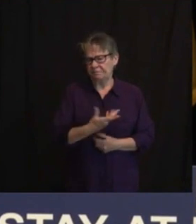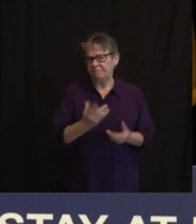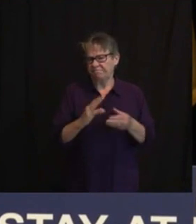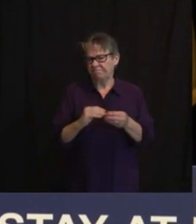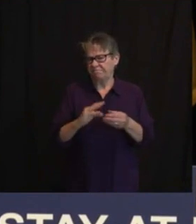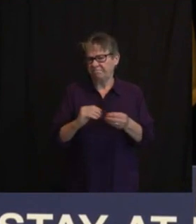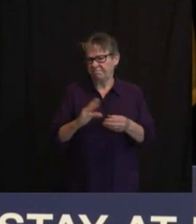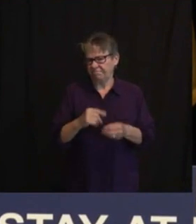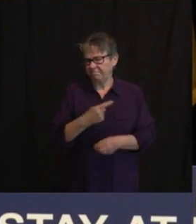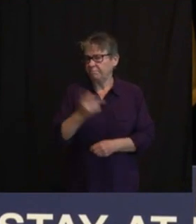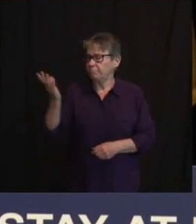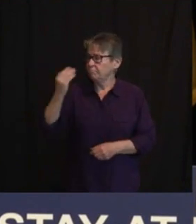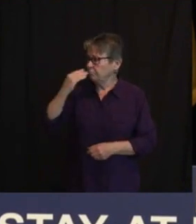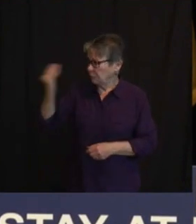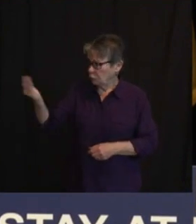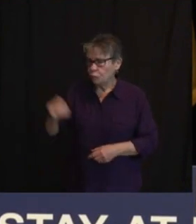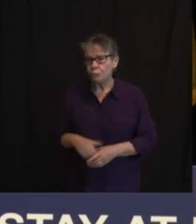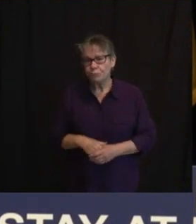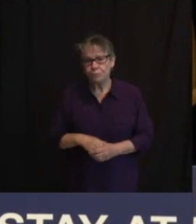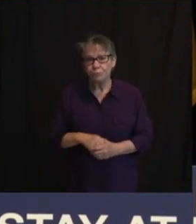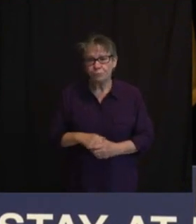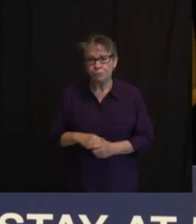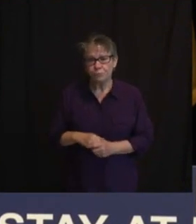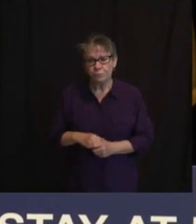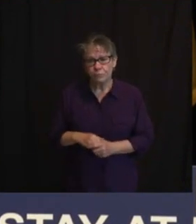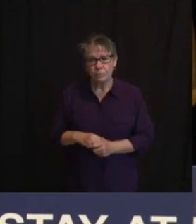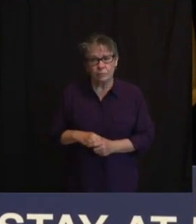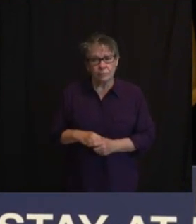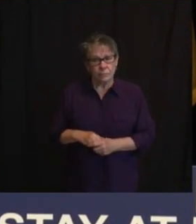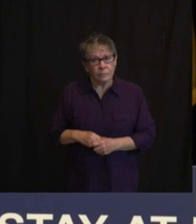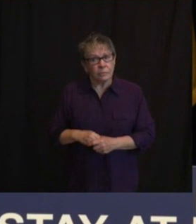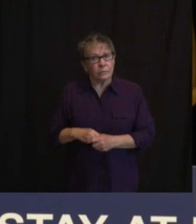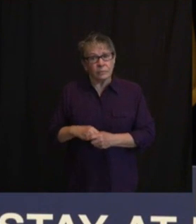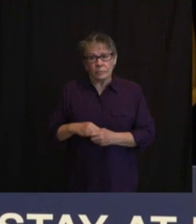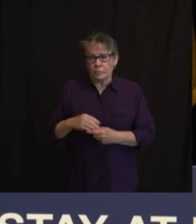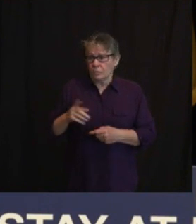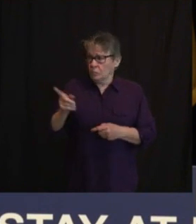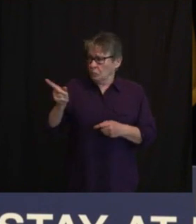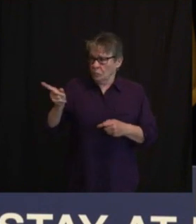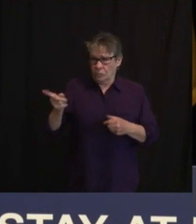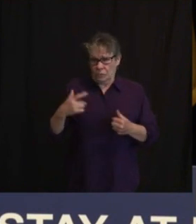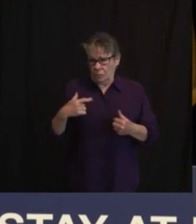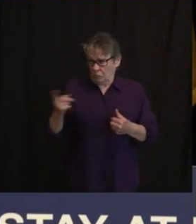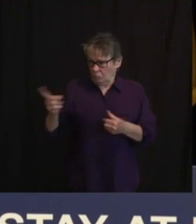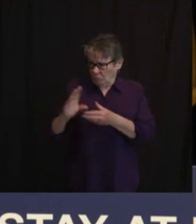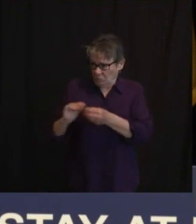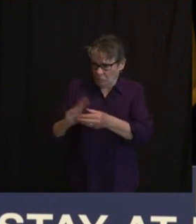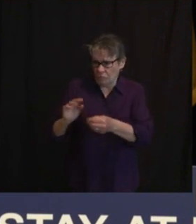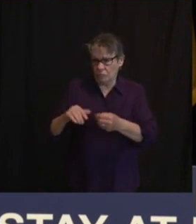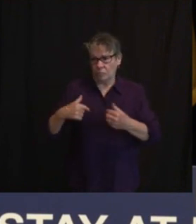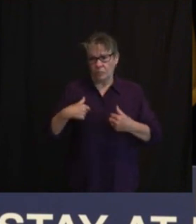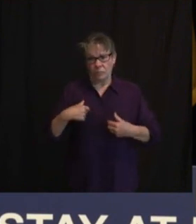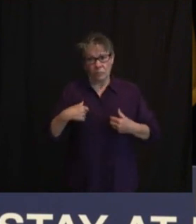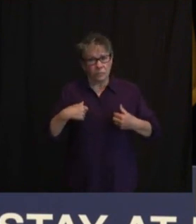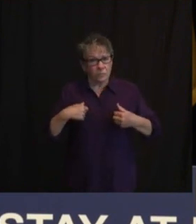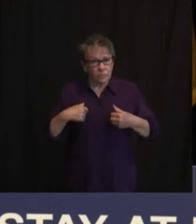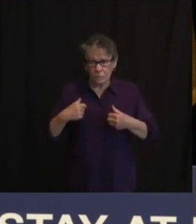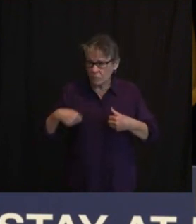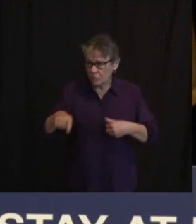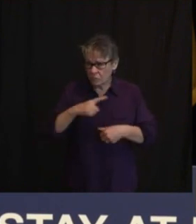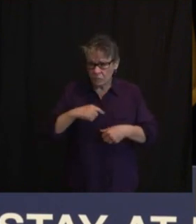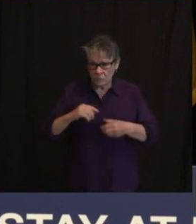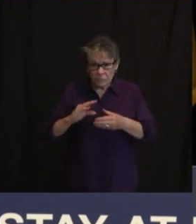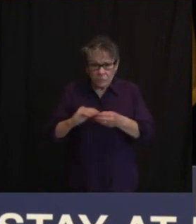Manat Health will be working with us on a very tight time frame to complete a review of the state's long-term care